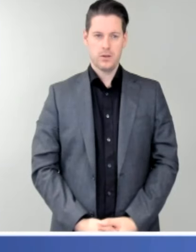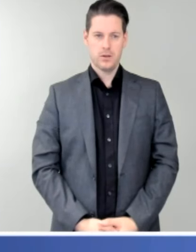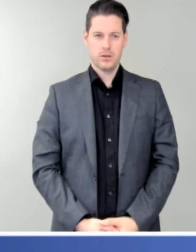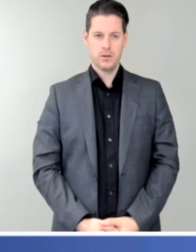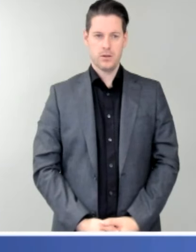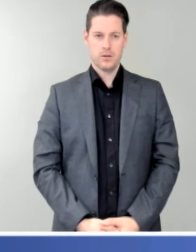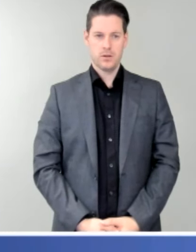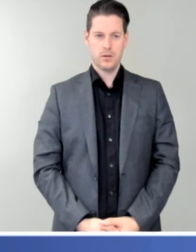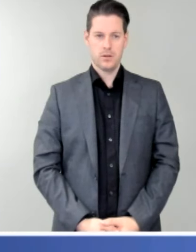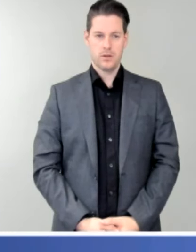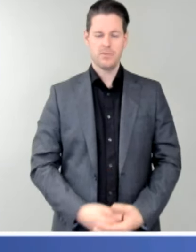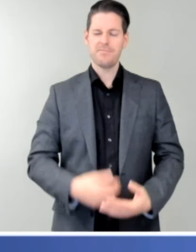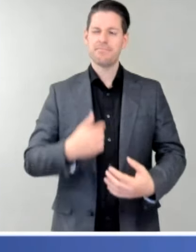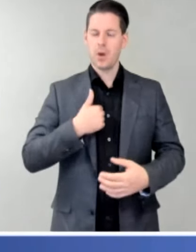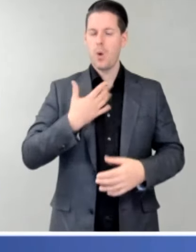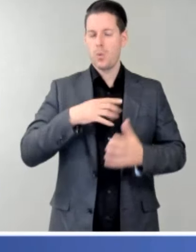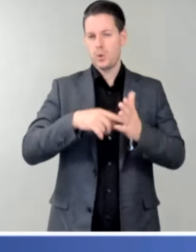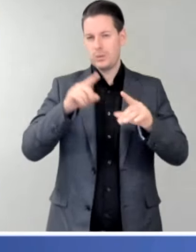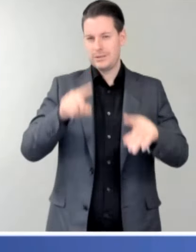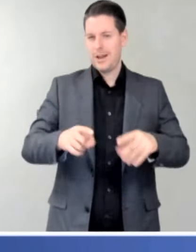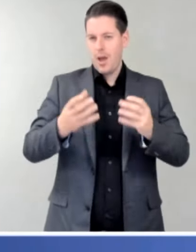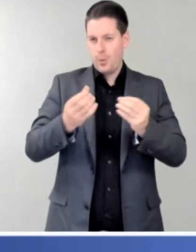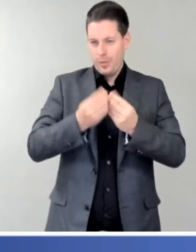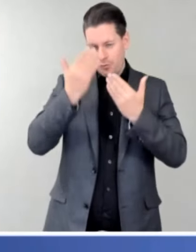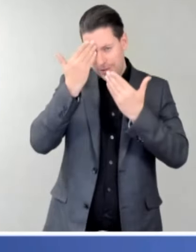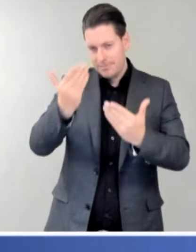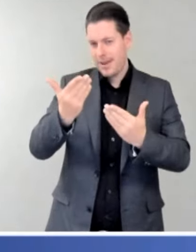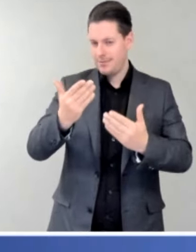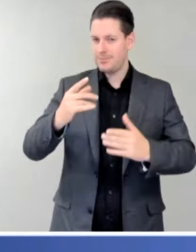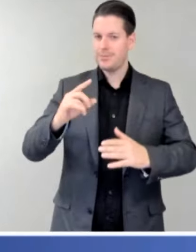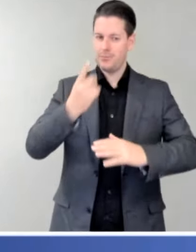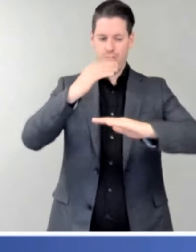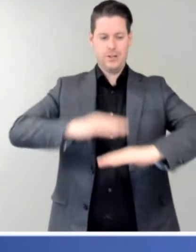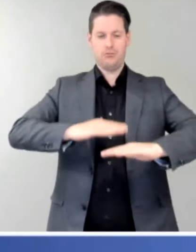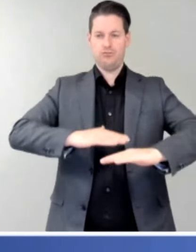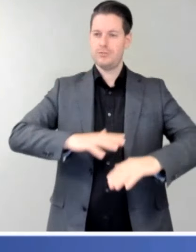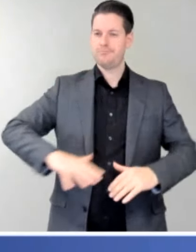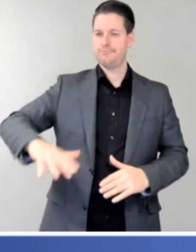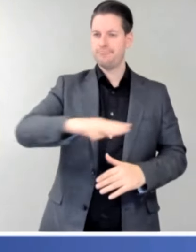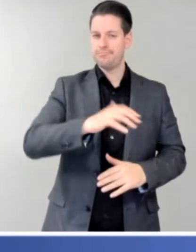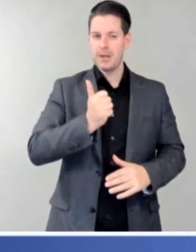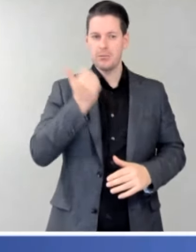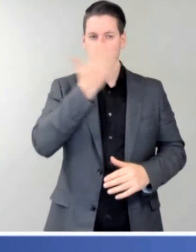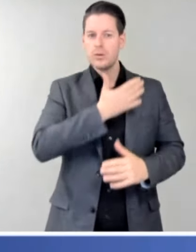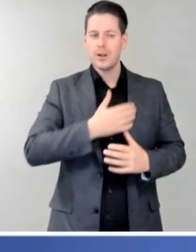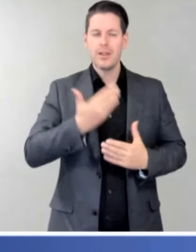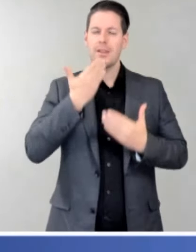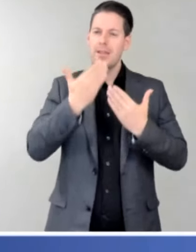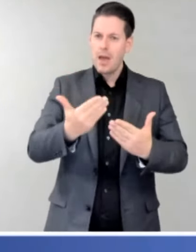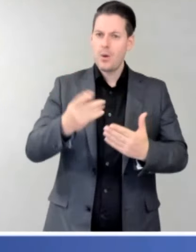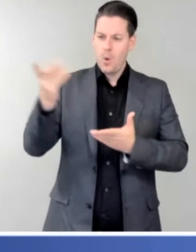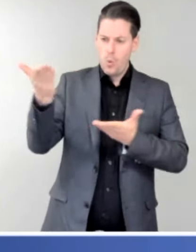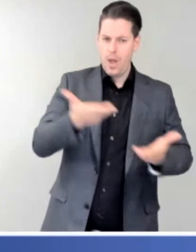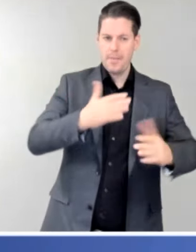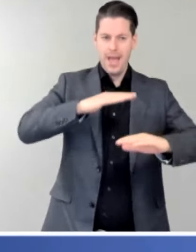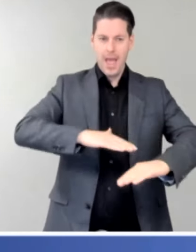First, start by paying my respects to the Ngunnawal people. Thank you for the welcome to country. I acknowledge them